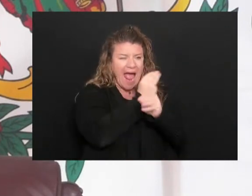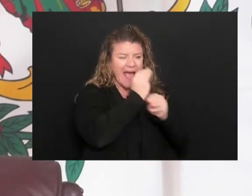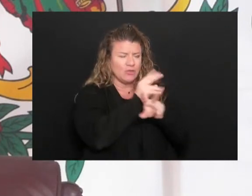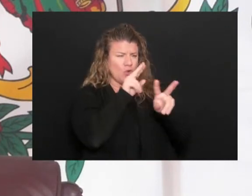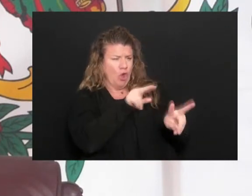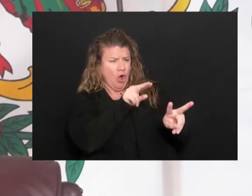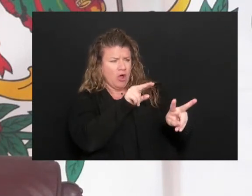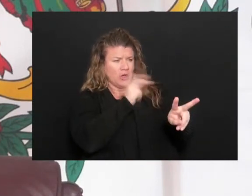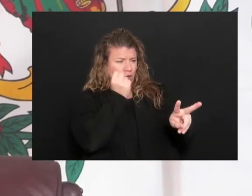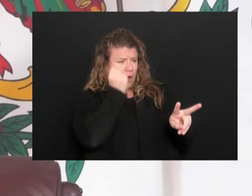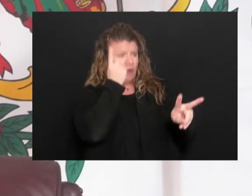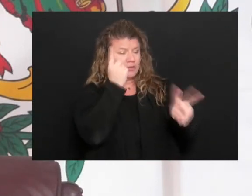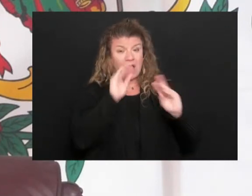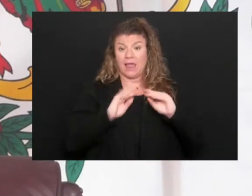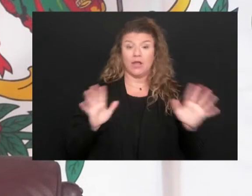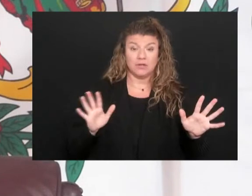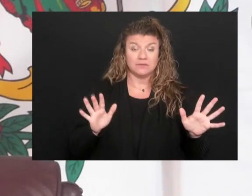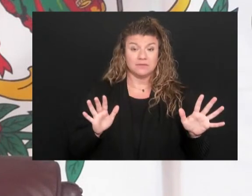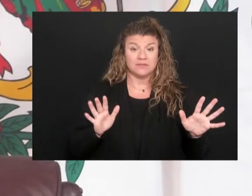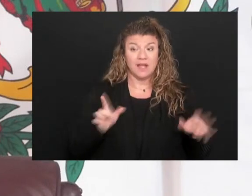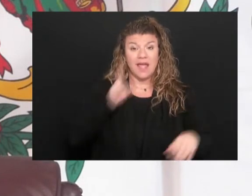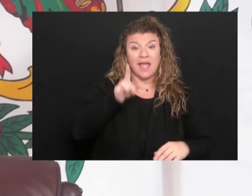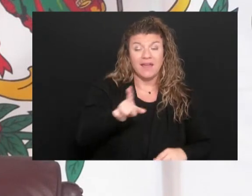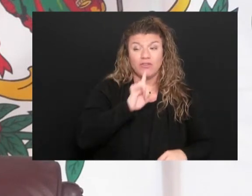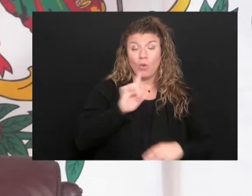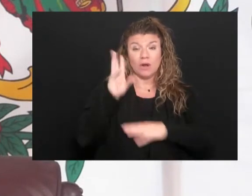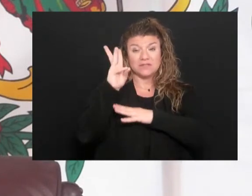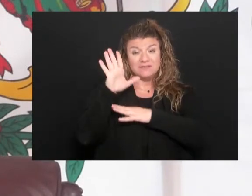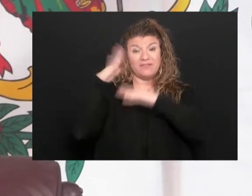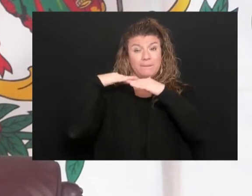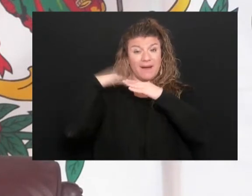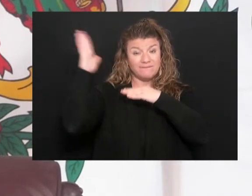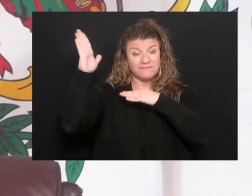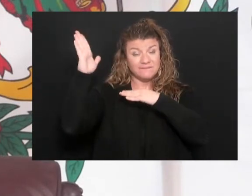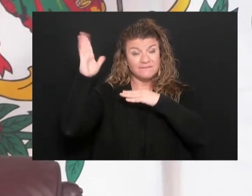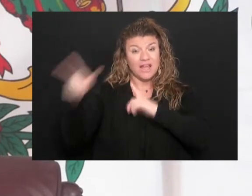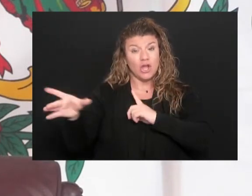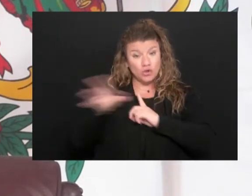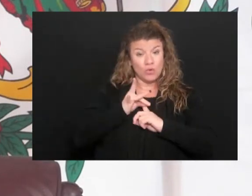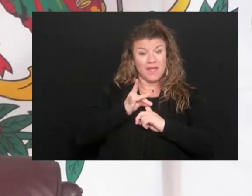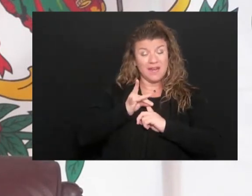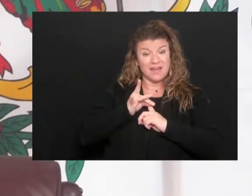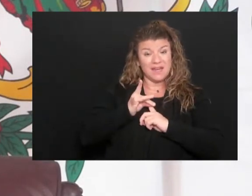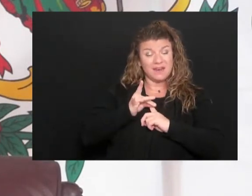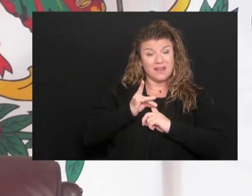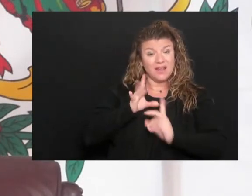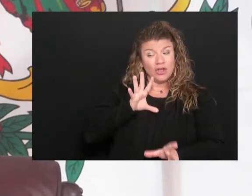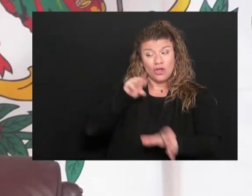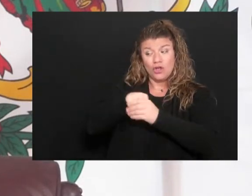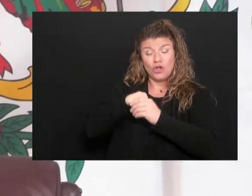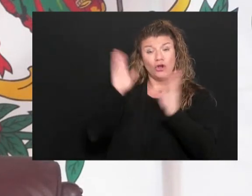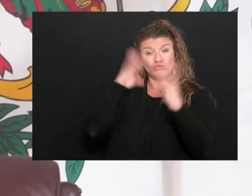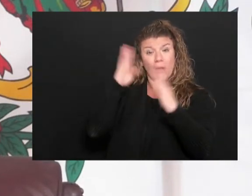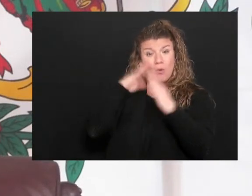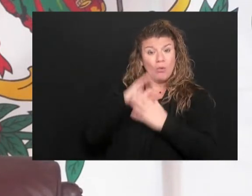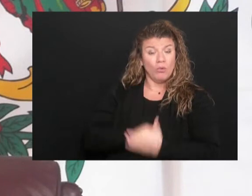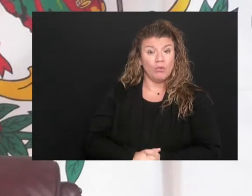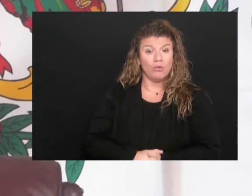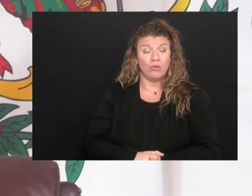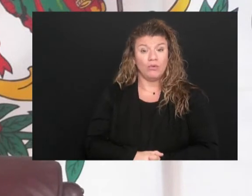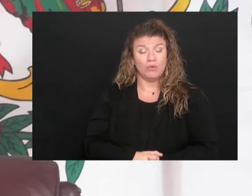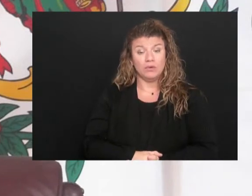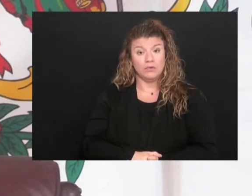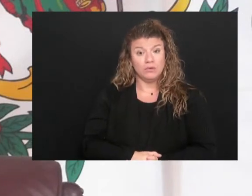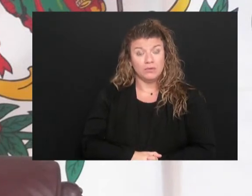clear, that if you're 65 and above and you get this, you're in real trouble, real trouble.